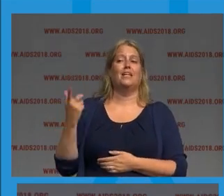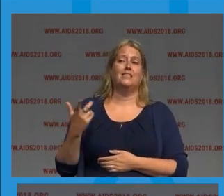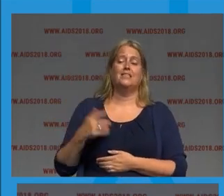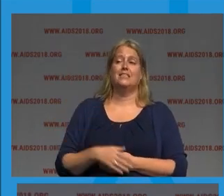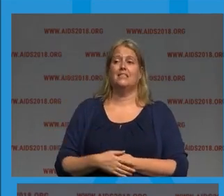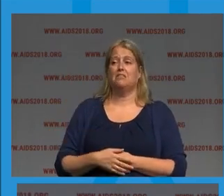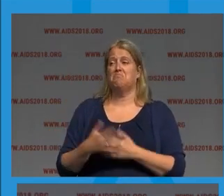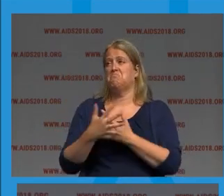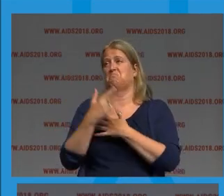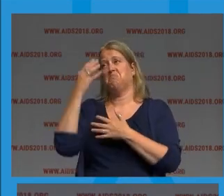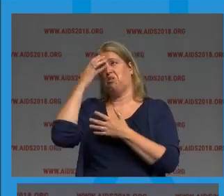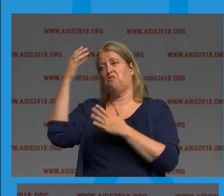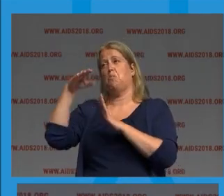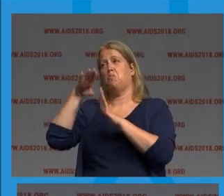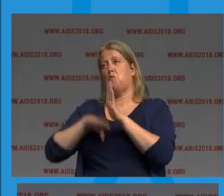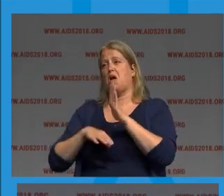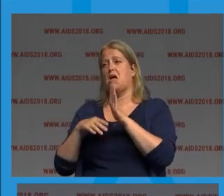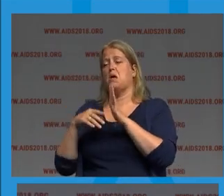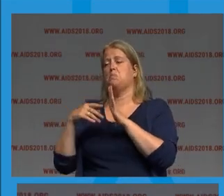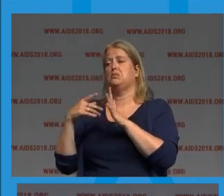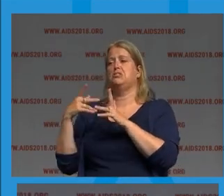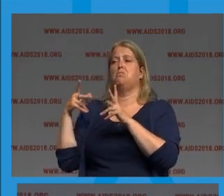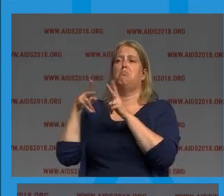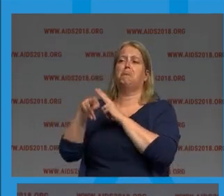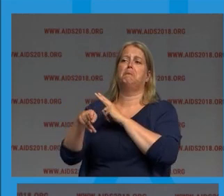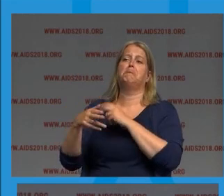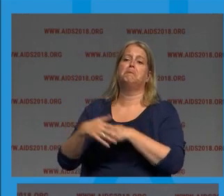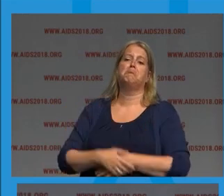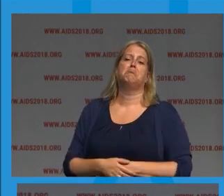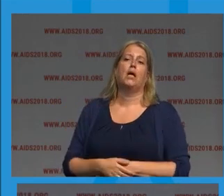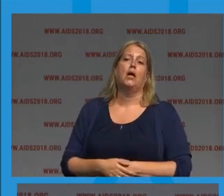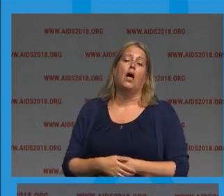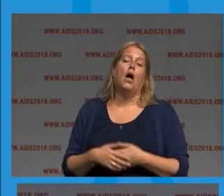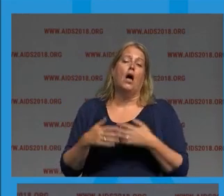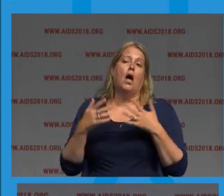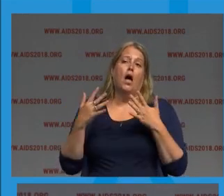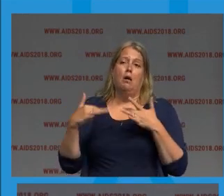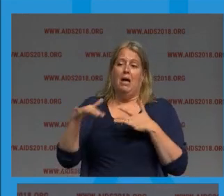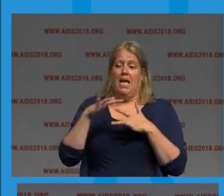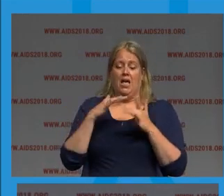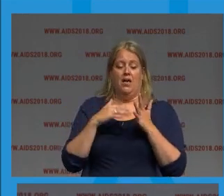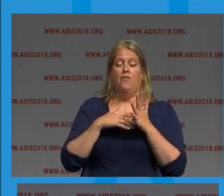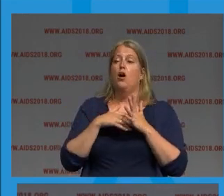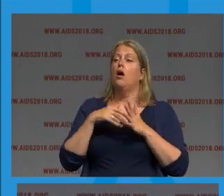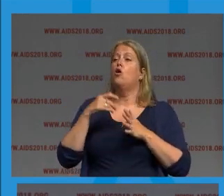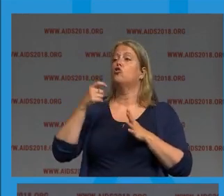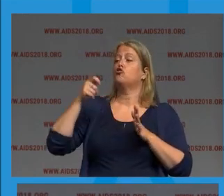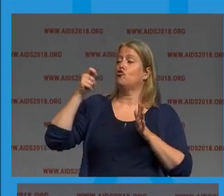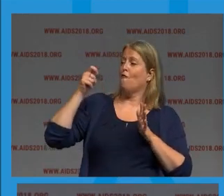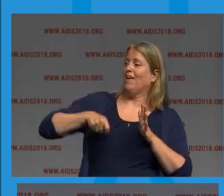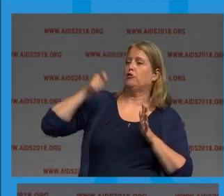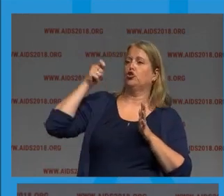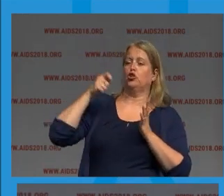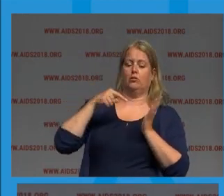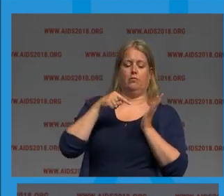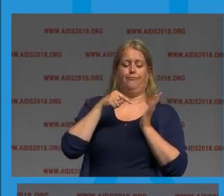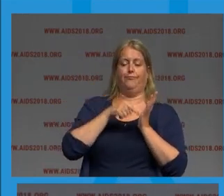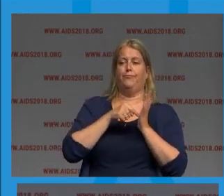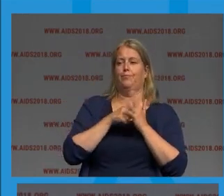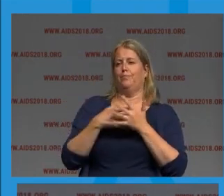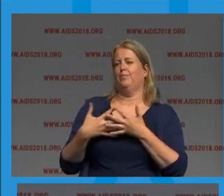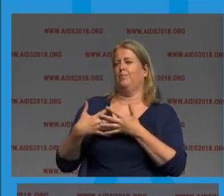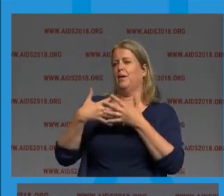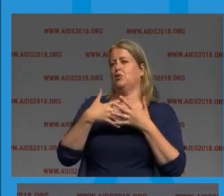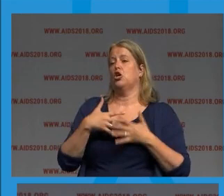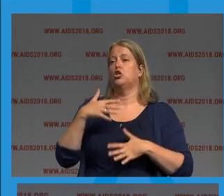for certain government programs, benefits, and also when you carry convictions in the United States, there's in some jurisdictions you're